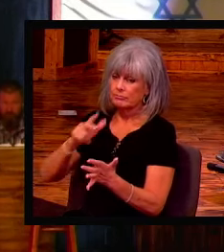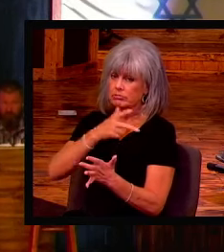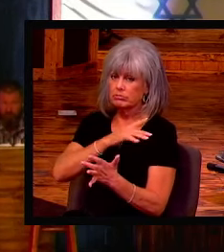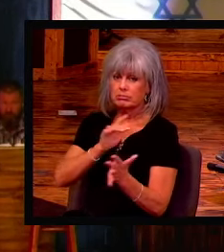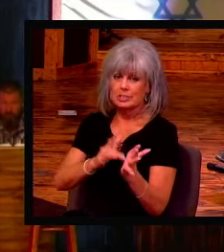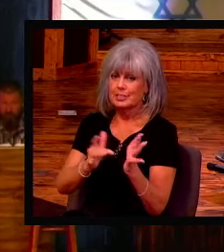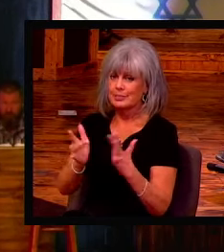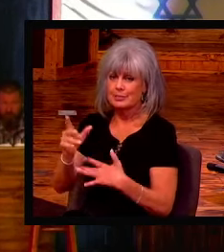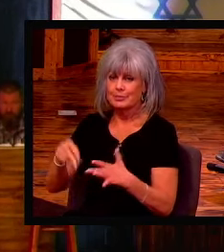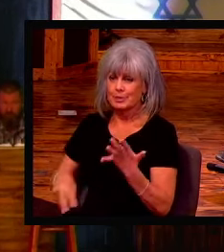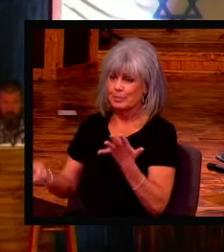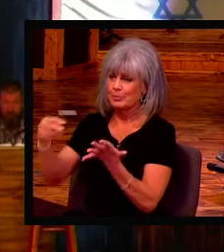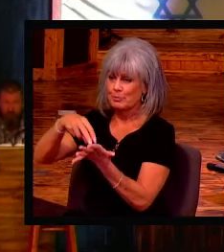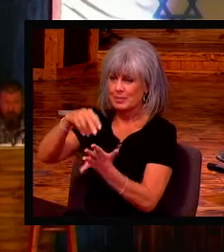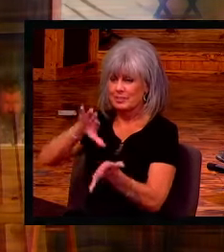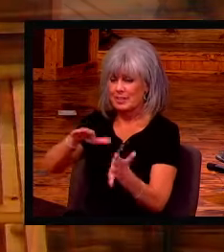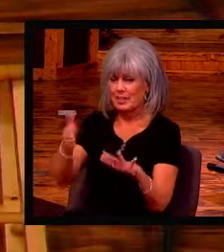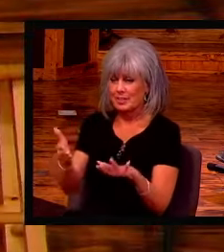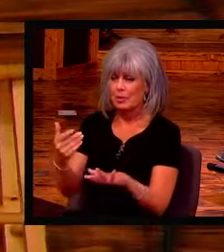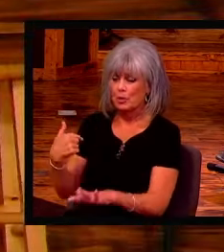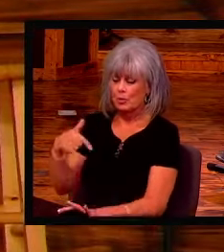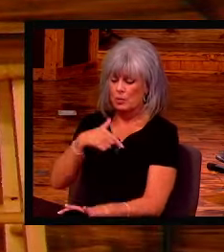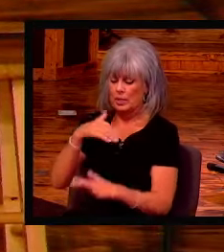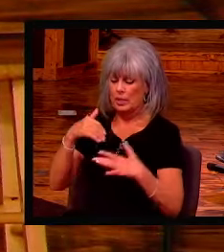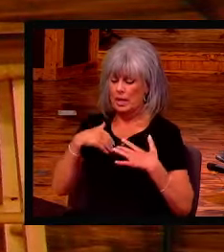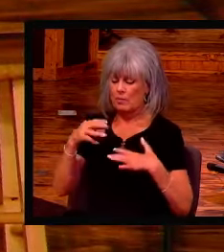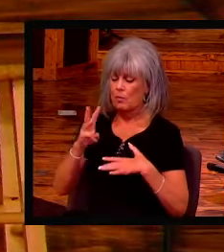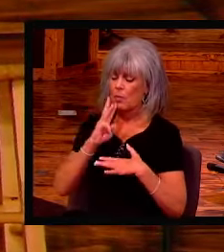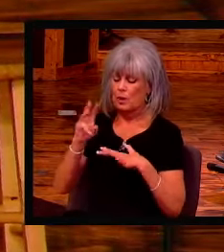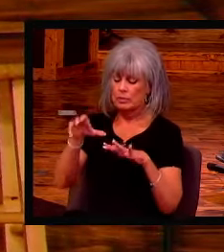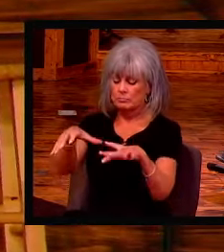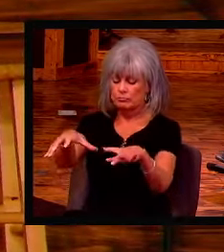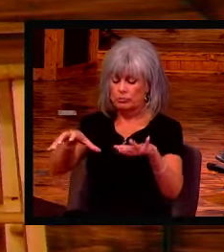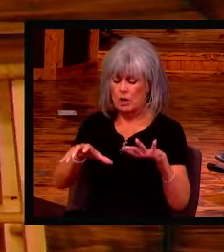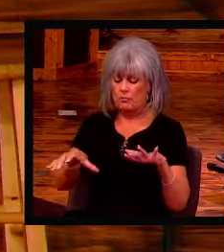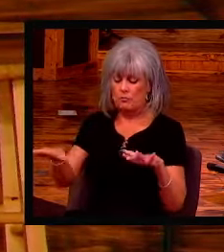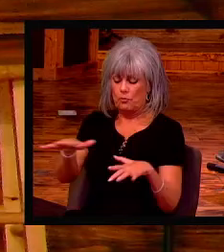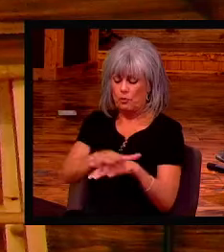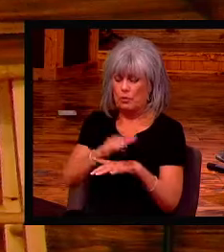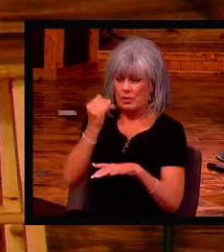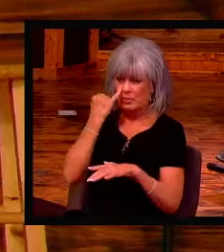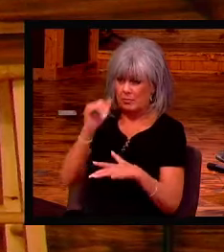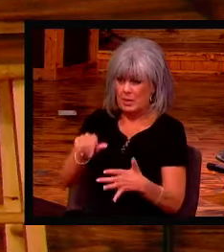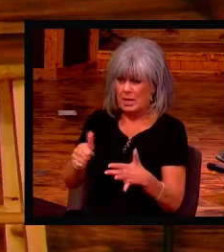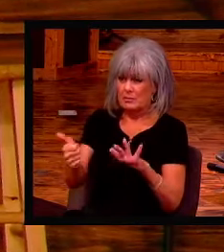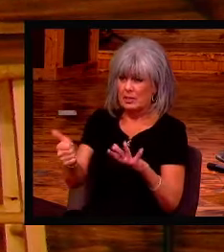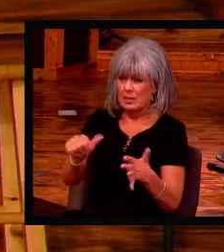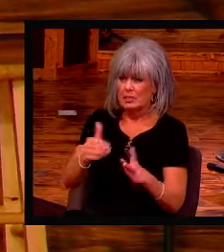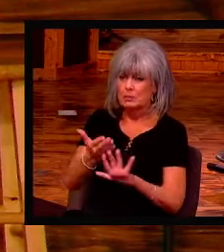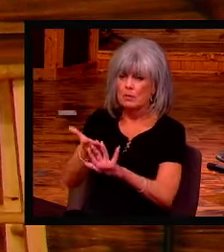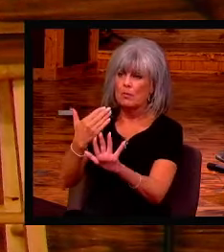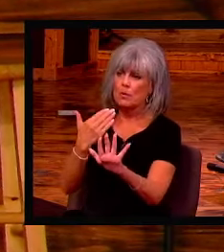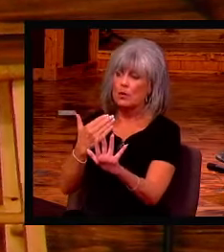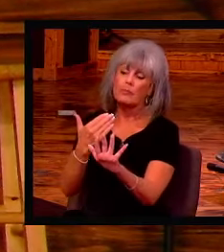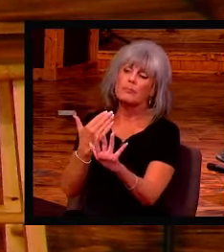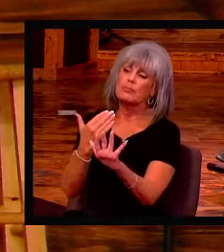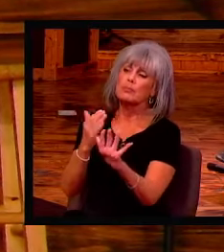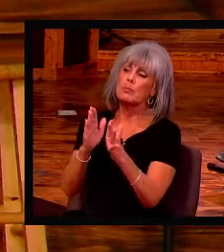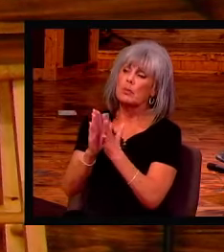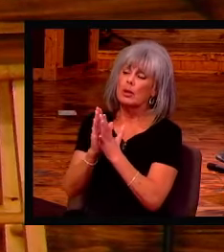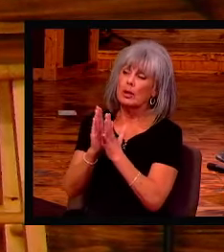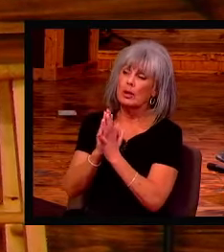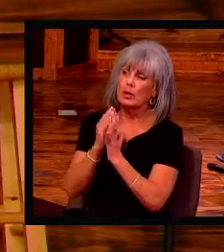baptized. We always keep our water trough full. But before I close in prayer, I wanted Shelly to...